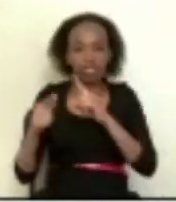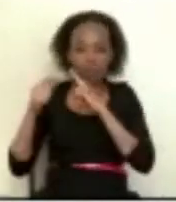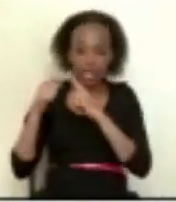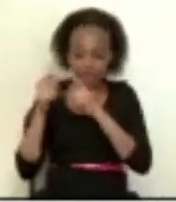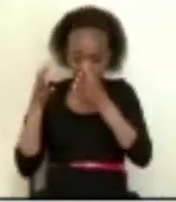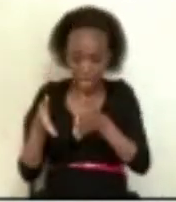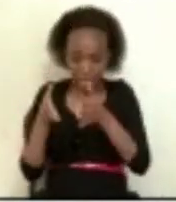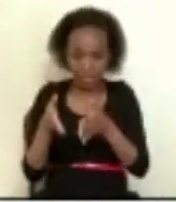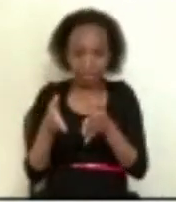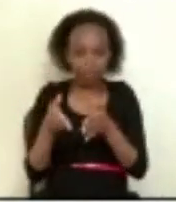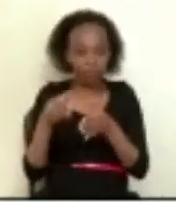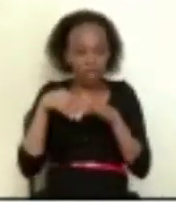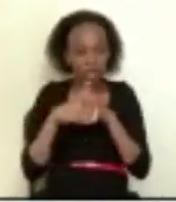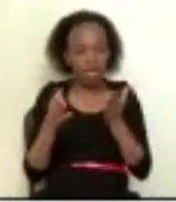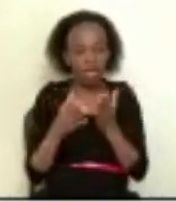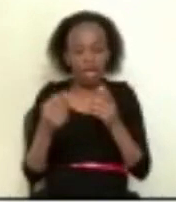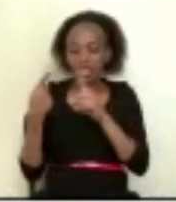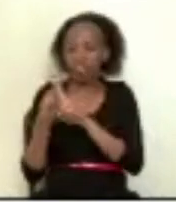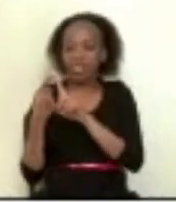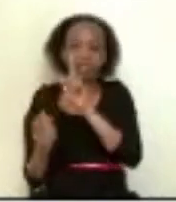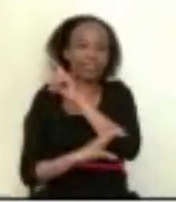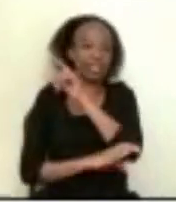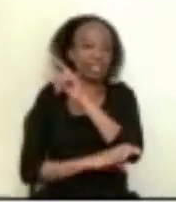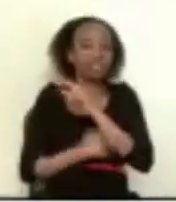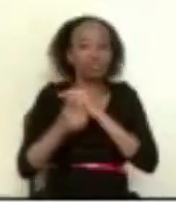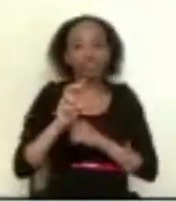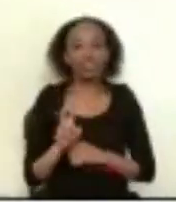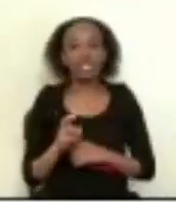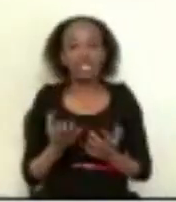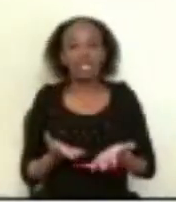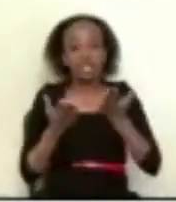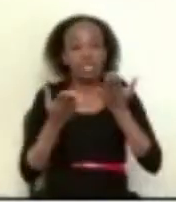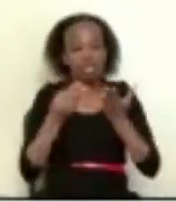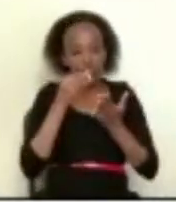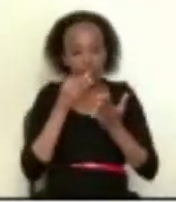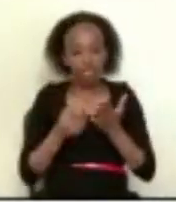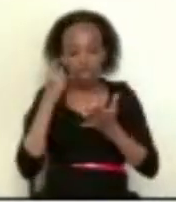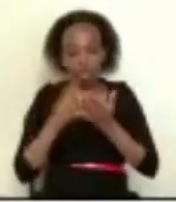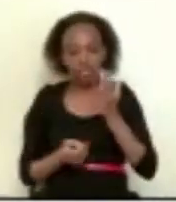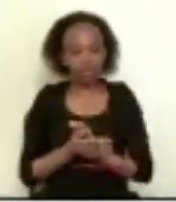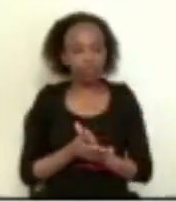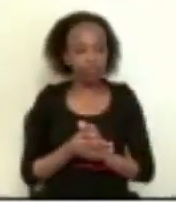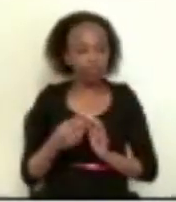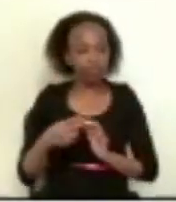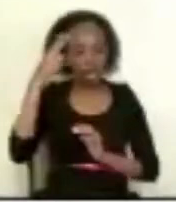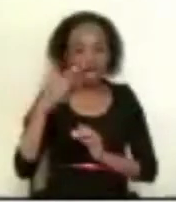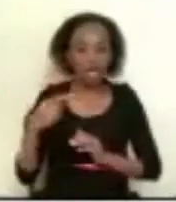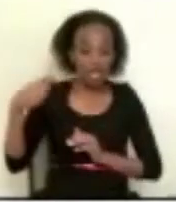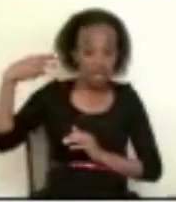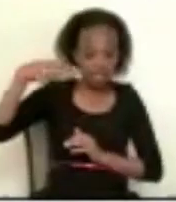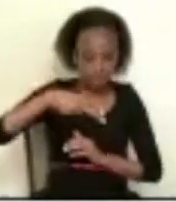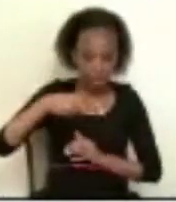this in, you know, in our respective countries. We've seen increased food prices, higher fuel